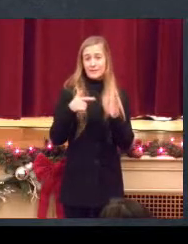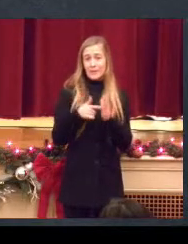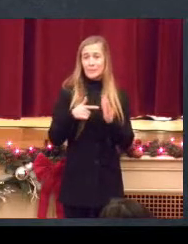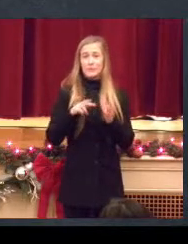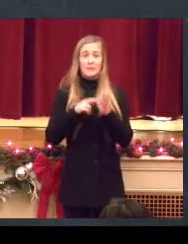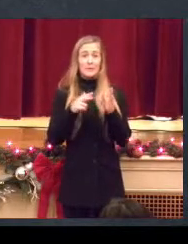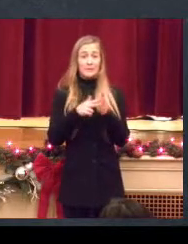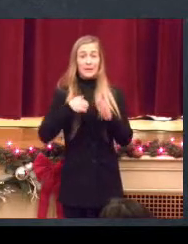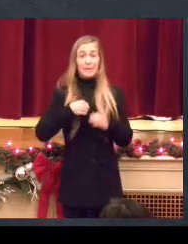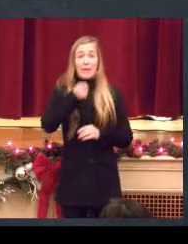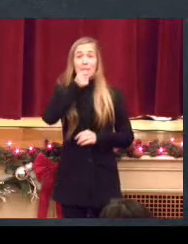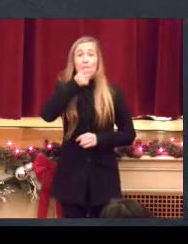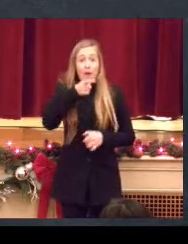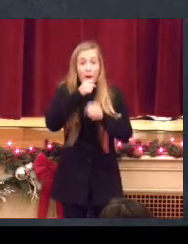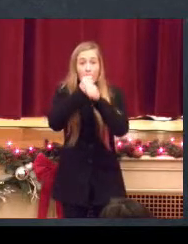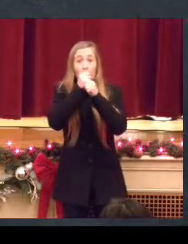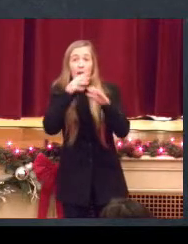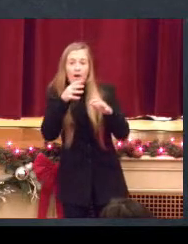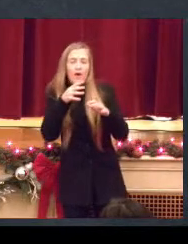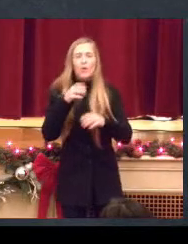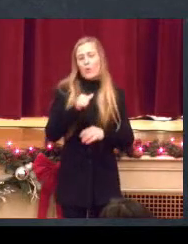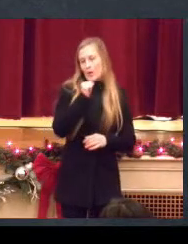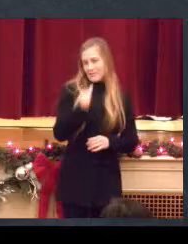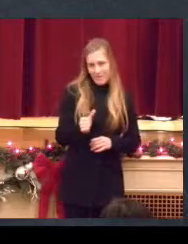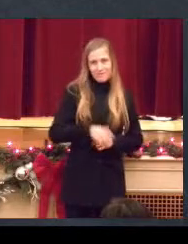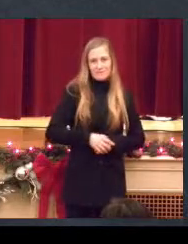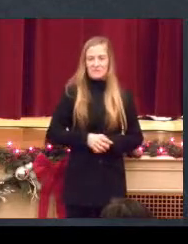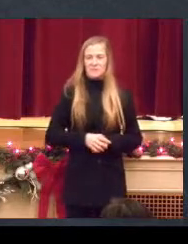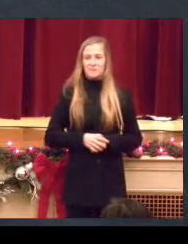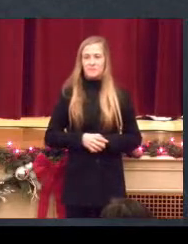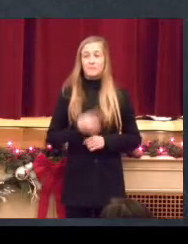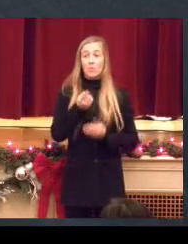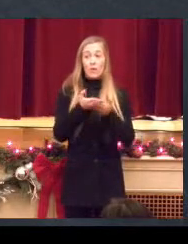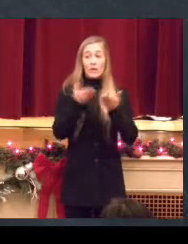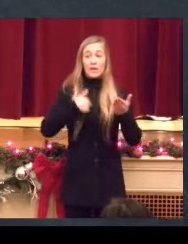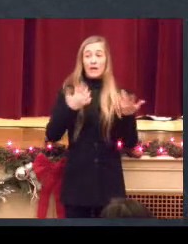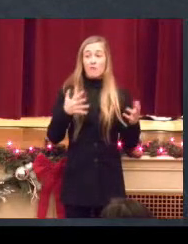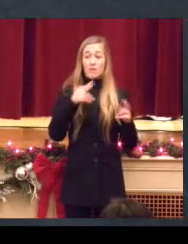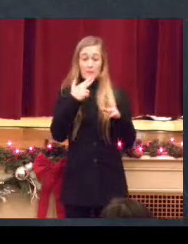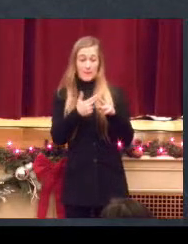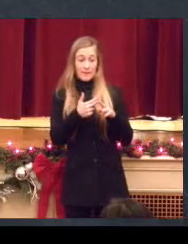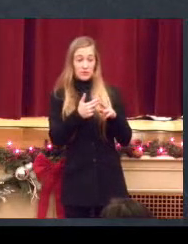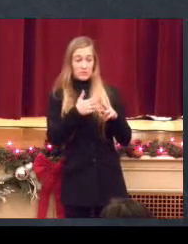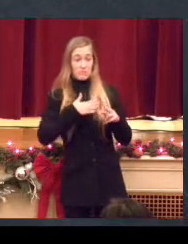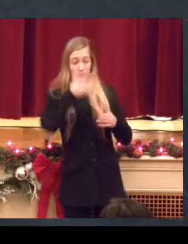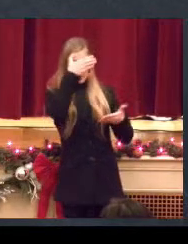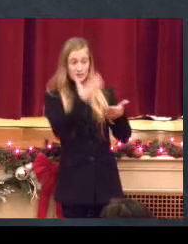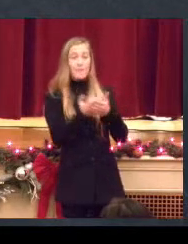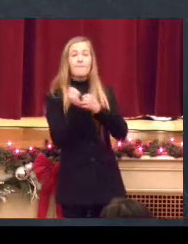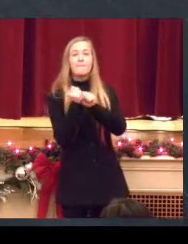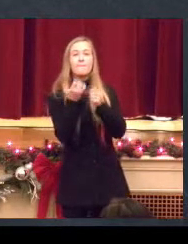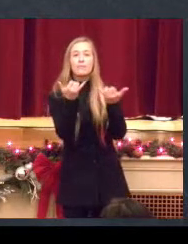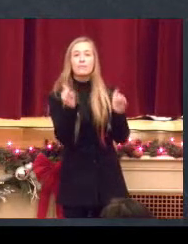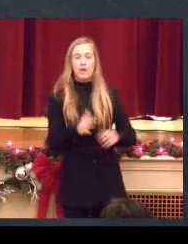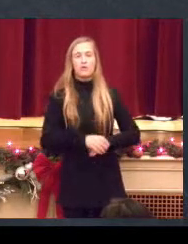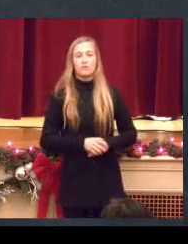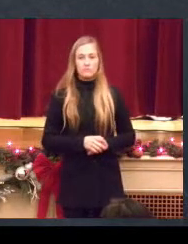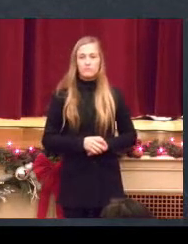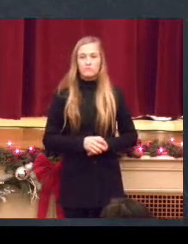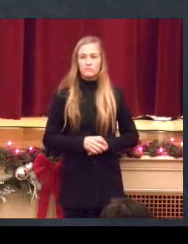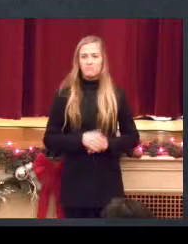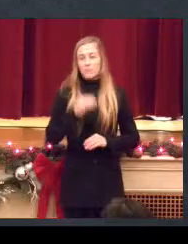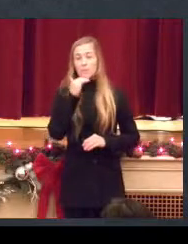violate any confidentiality laws. But one of the things I said to my son is a baseball player, and I say he's a little better than average,